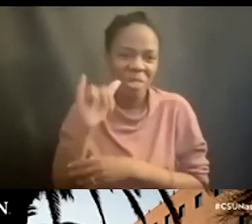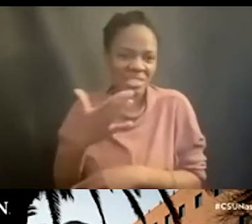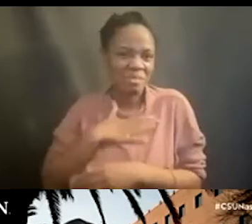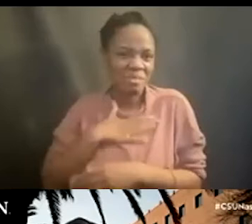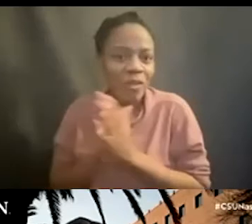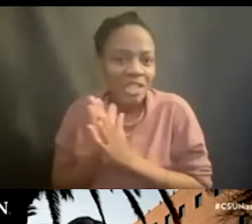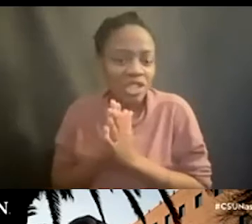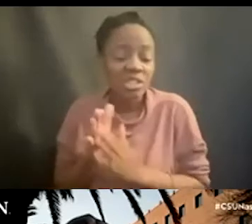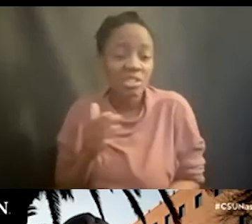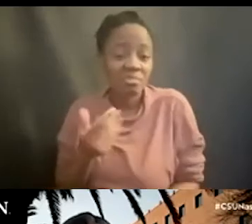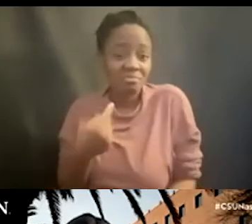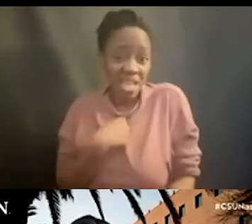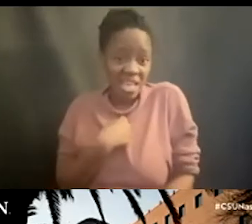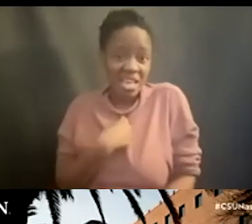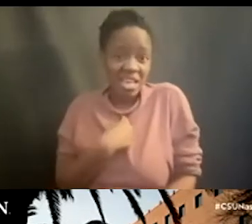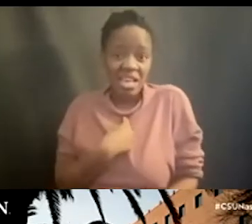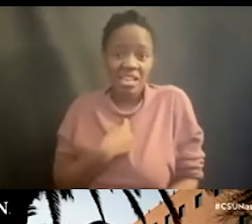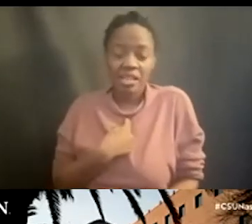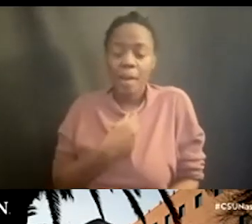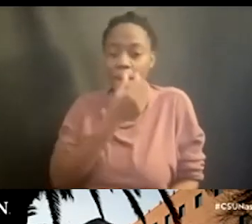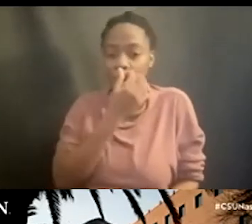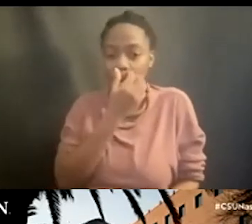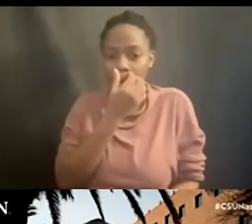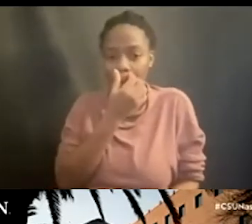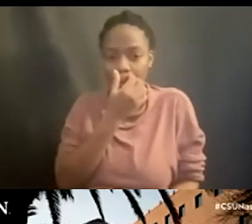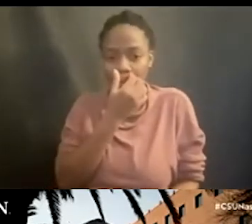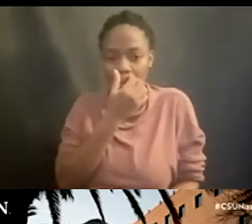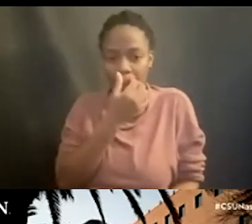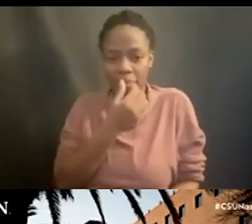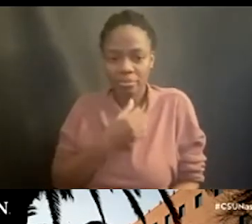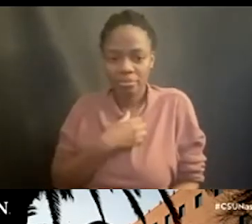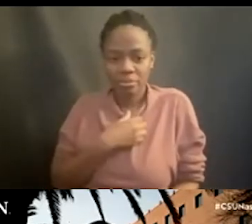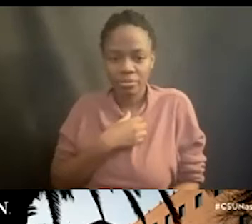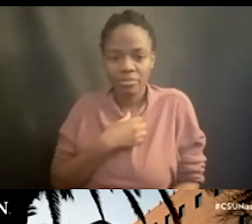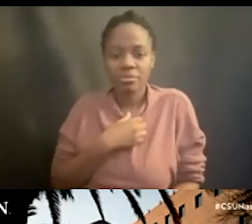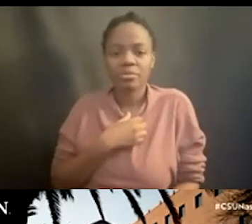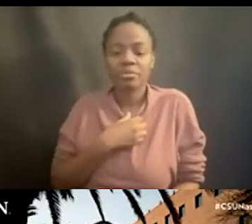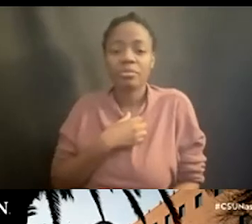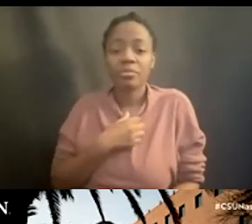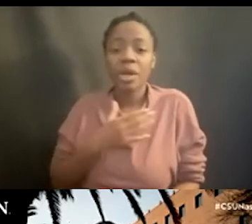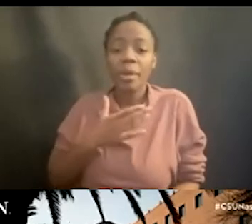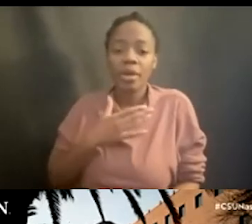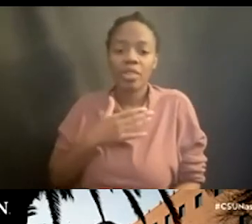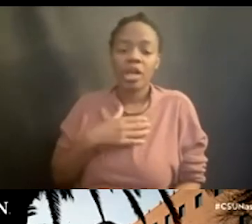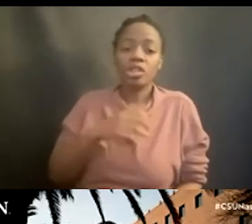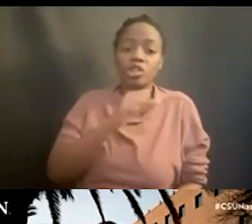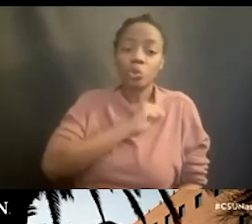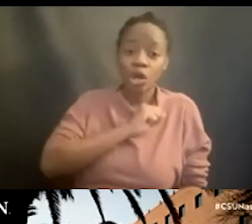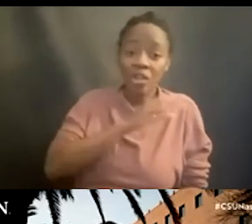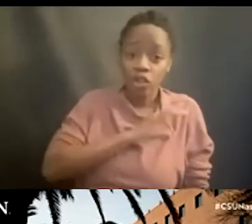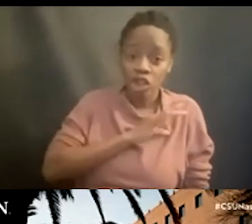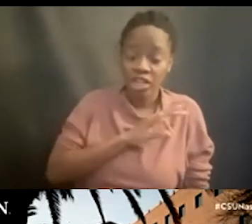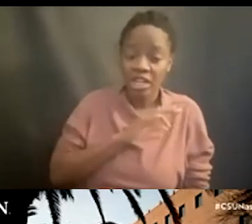know me personally, like I'm also connected with our fraternity and sorority life advisor